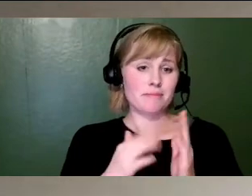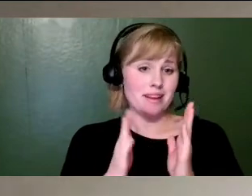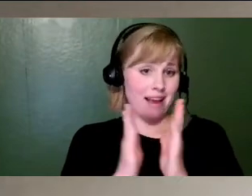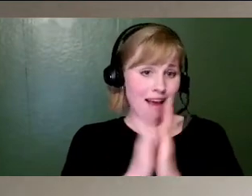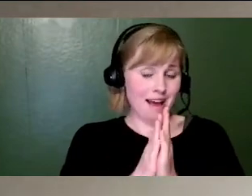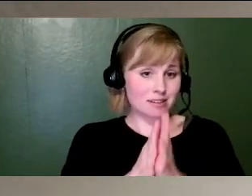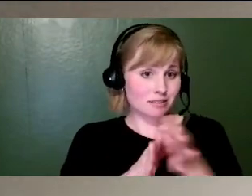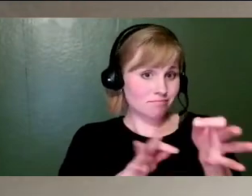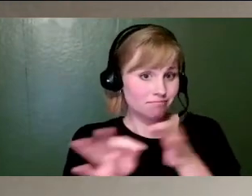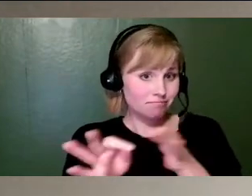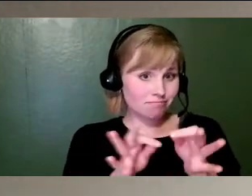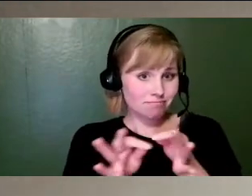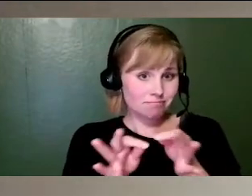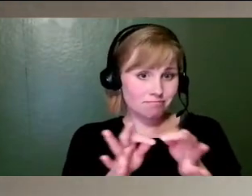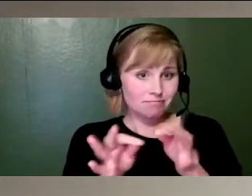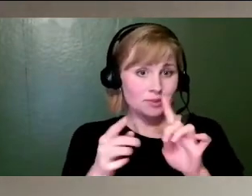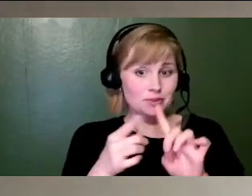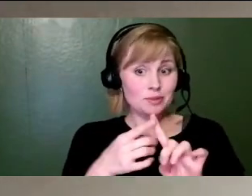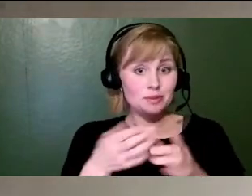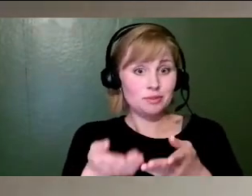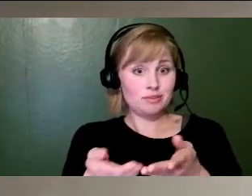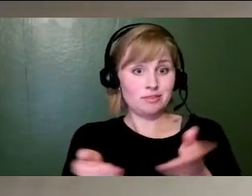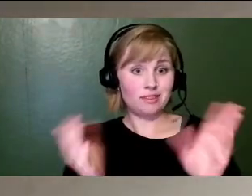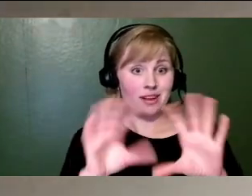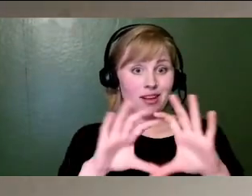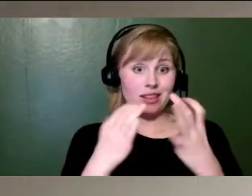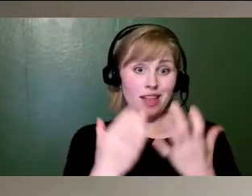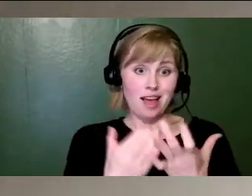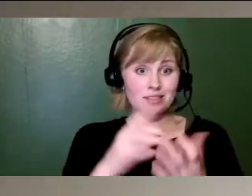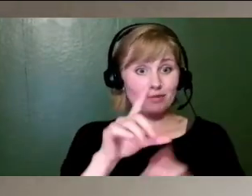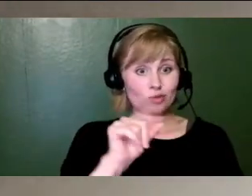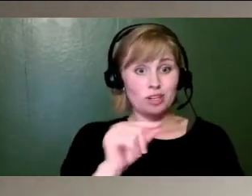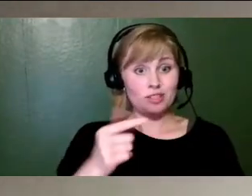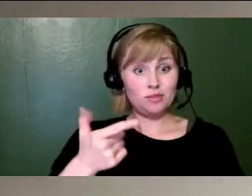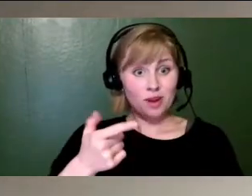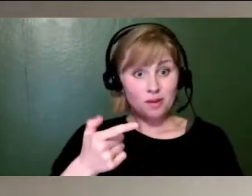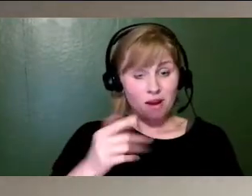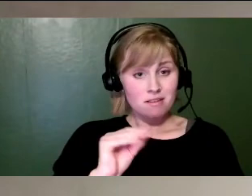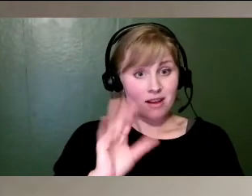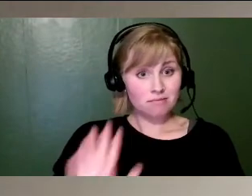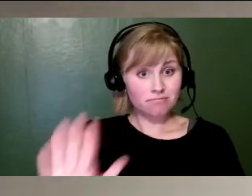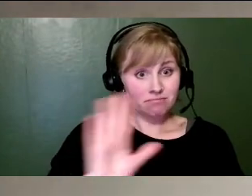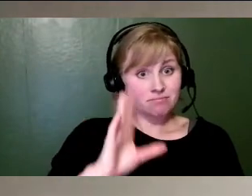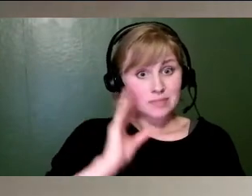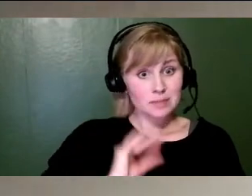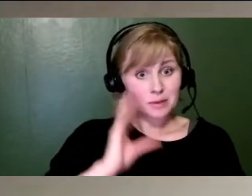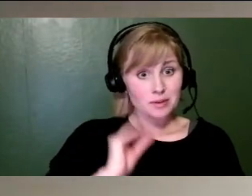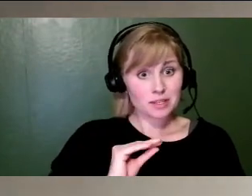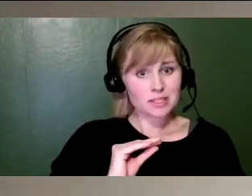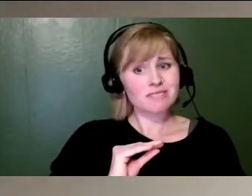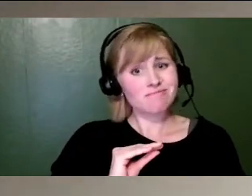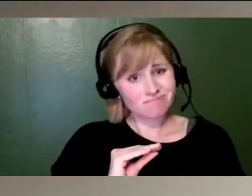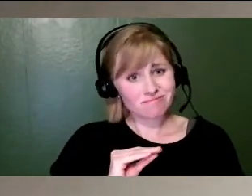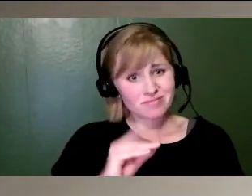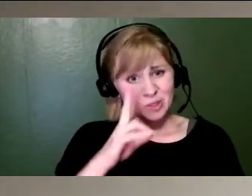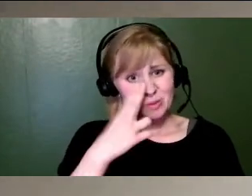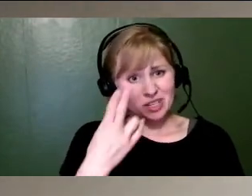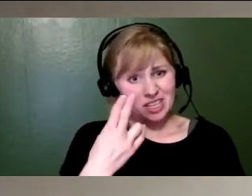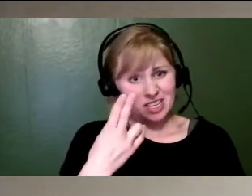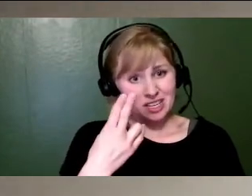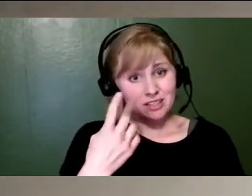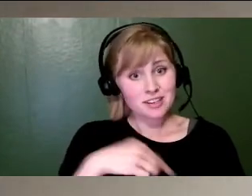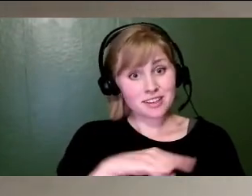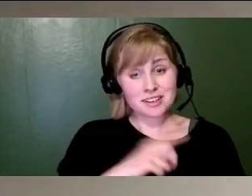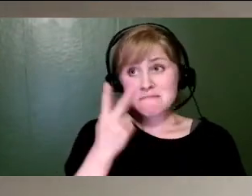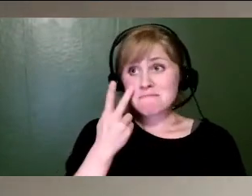their experiences this year. And of course, that's a little bit unique because we fondly remember our first year and a half